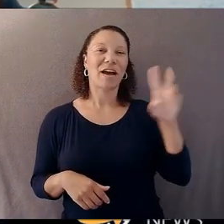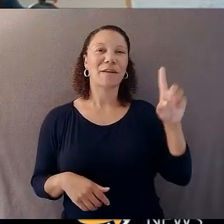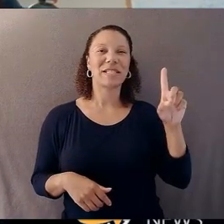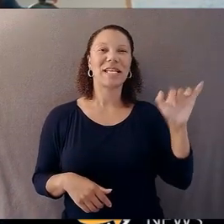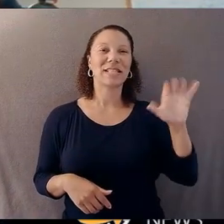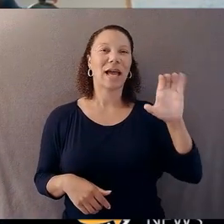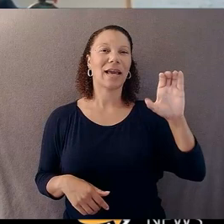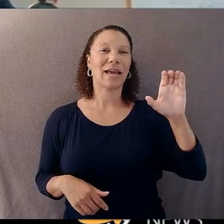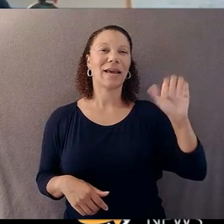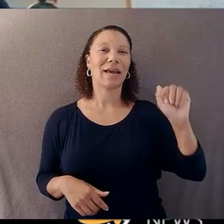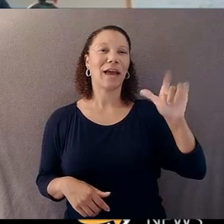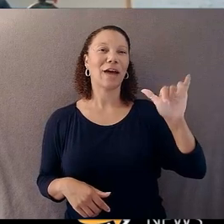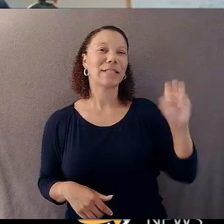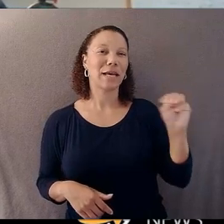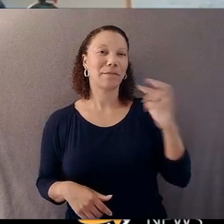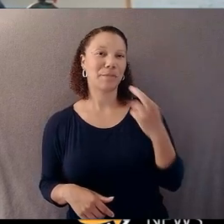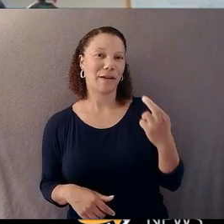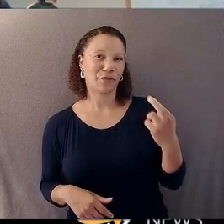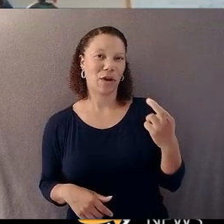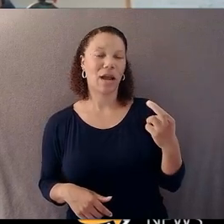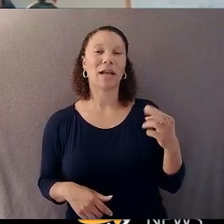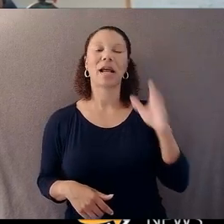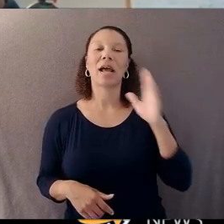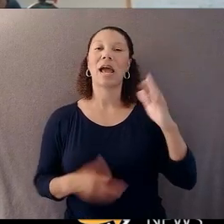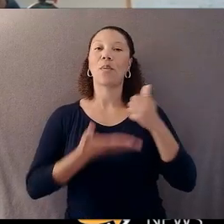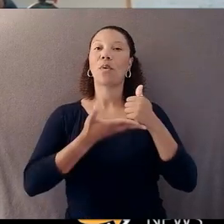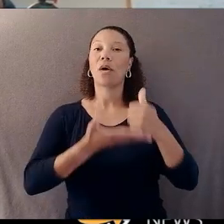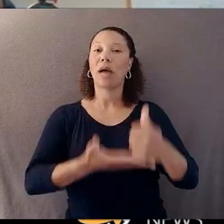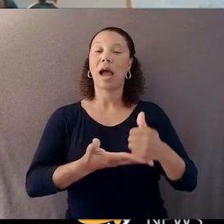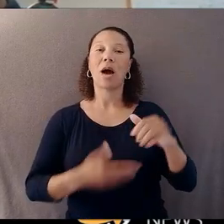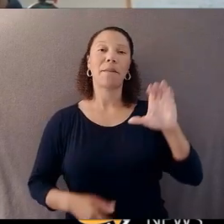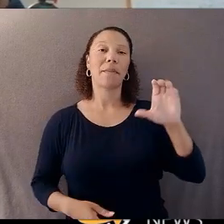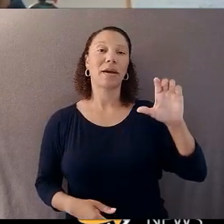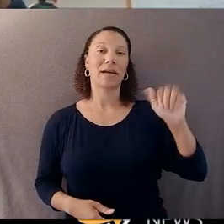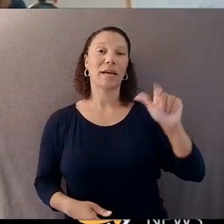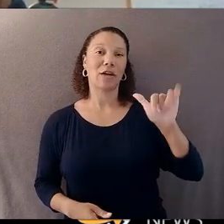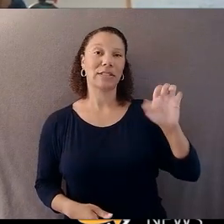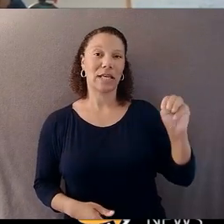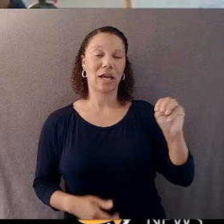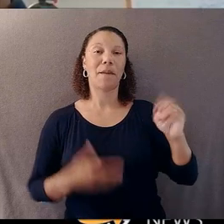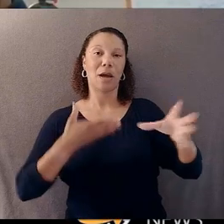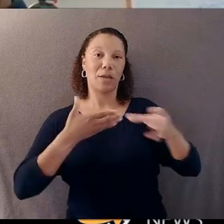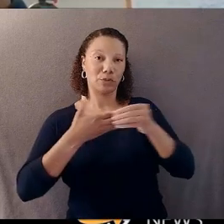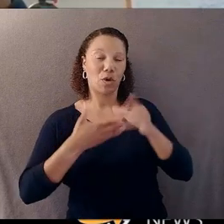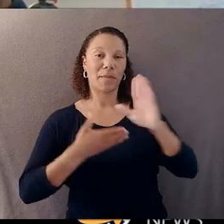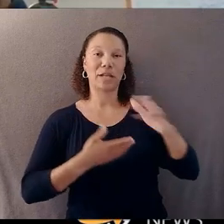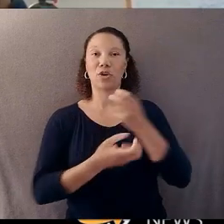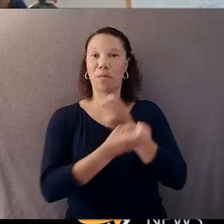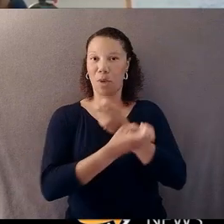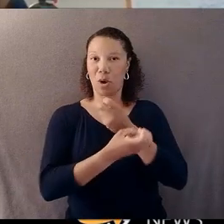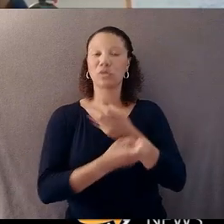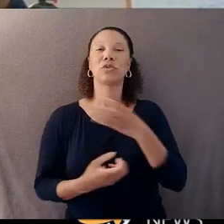best friend. Vitamin D helps calcium to be absorbed into your body and stay in your bones so that they grow and stay